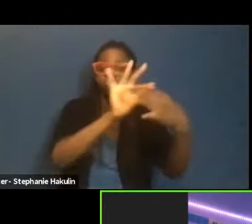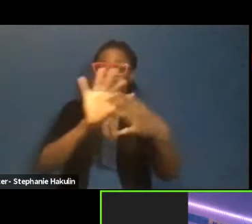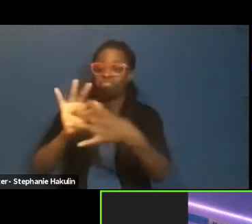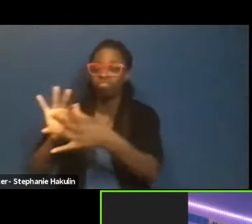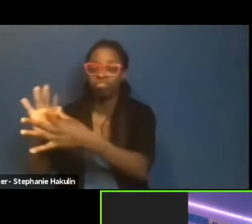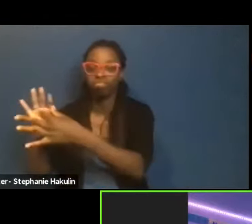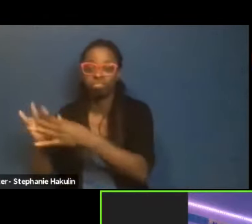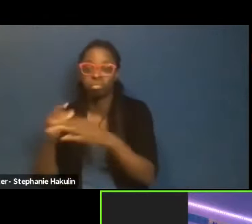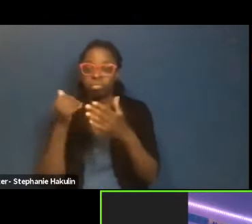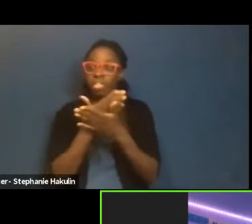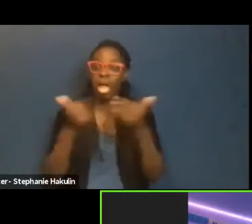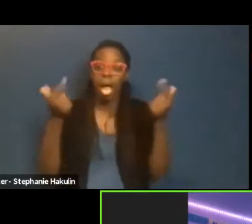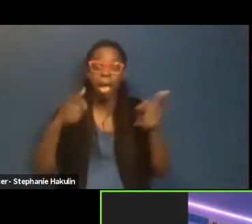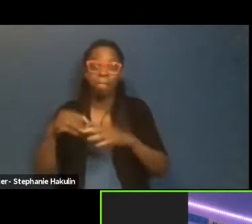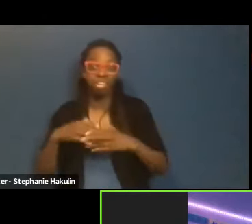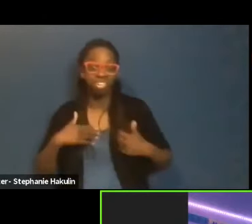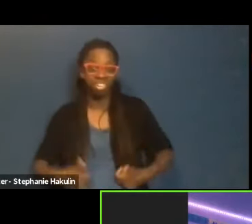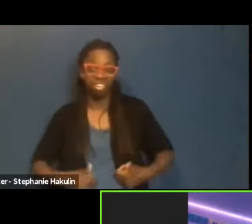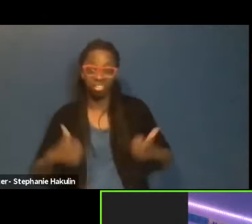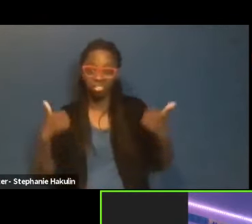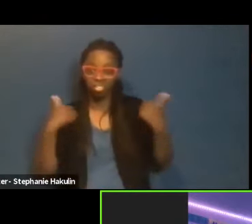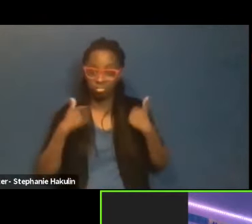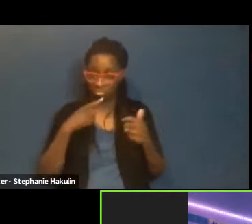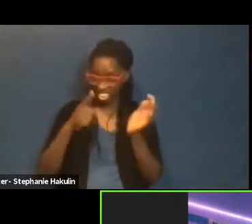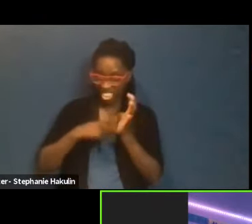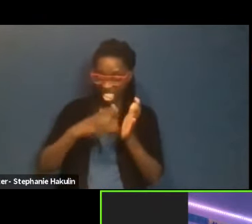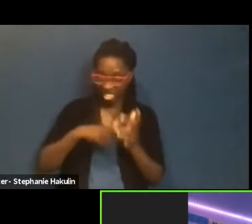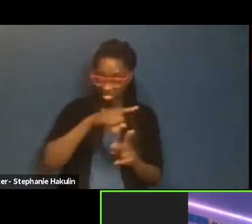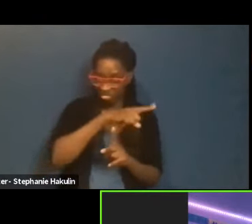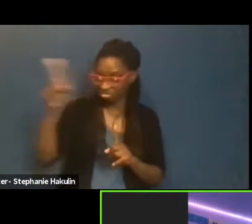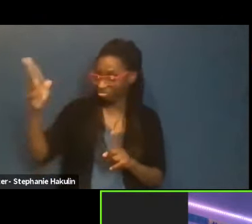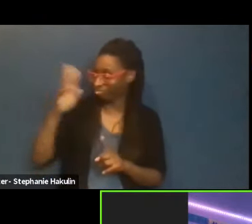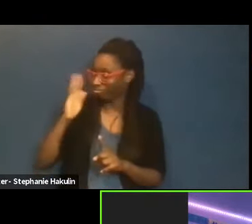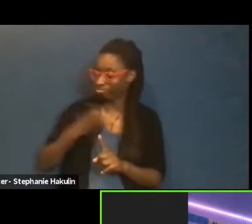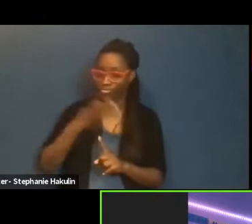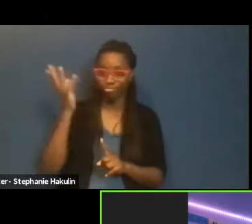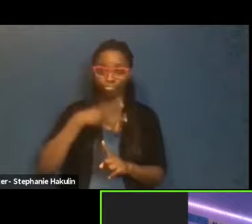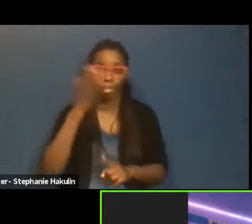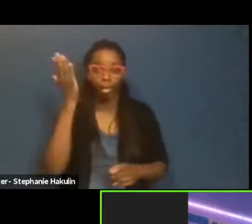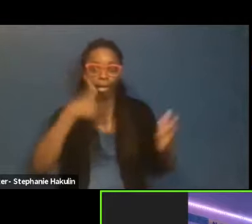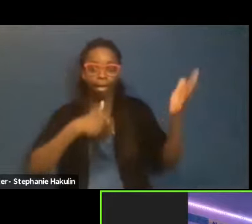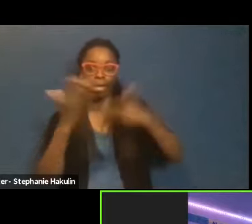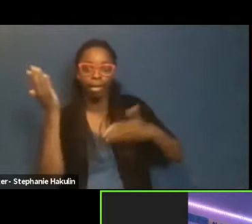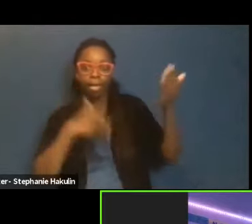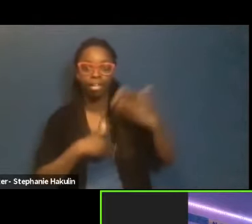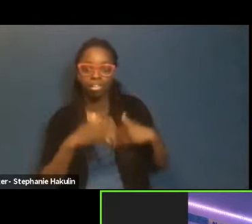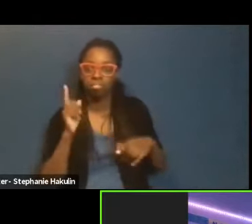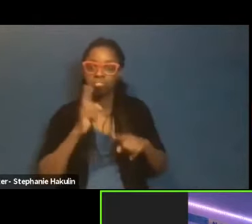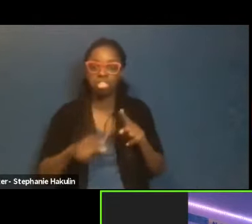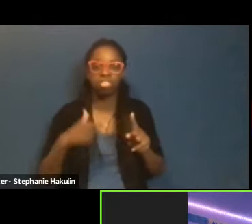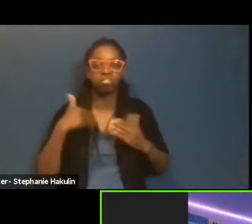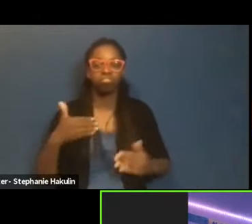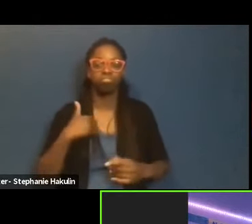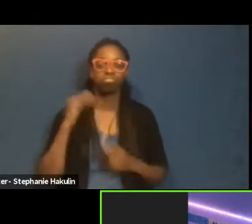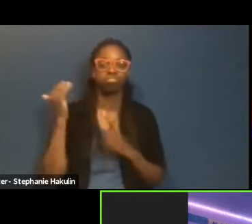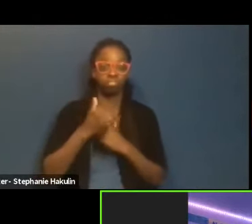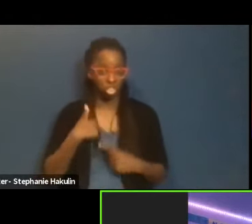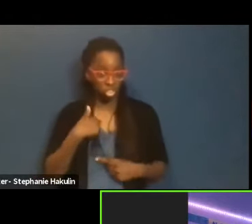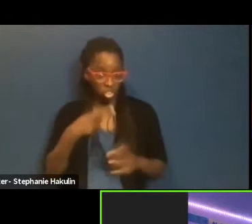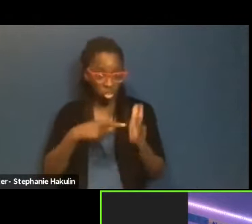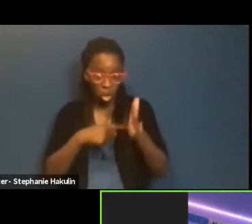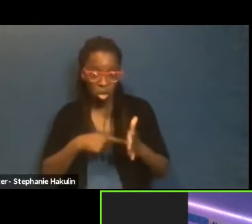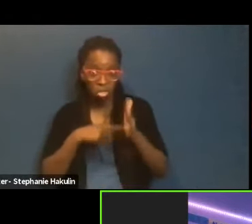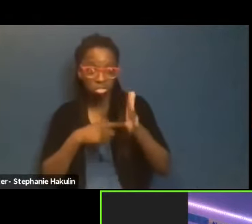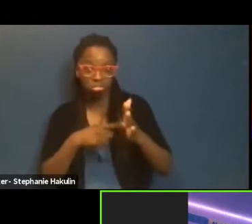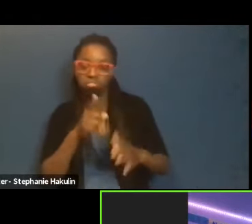City turns a blind eye to me once again. But I ain't hurting and I ain't showing it neither. My process is dropping bodies and I don't care about it neither. I'm saying, and by the